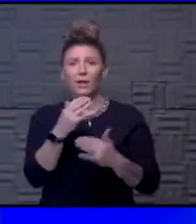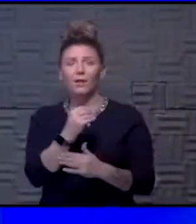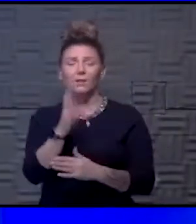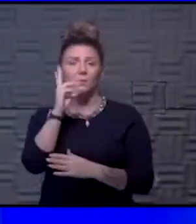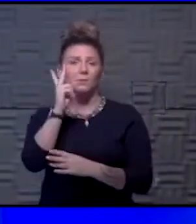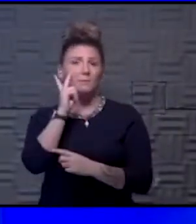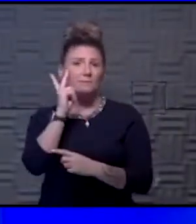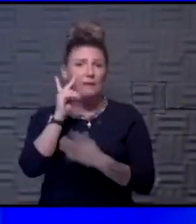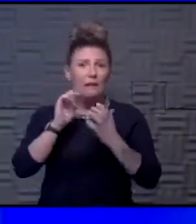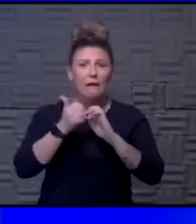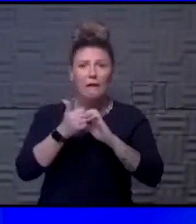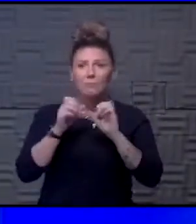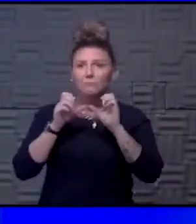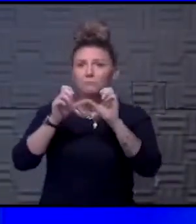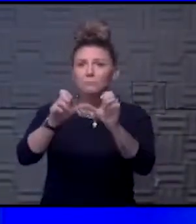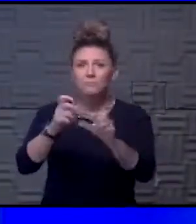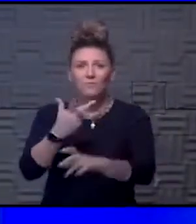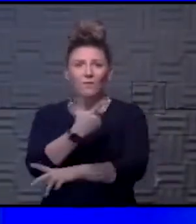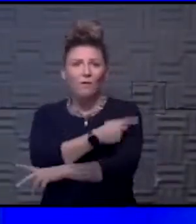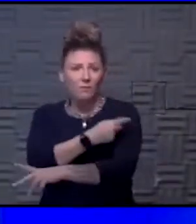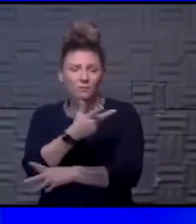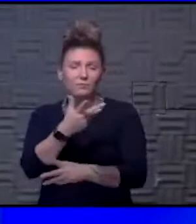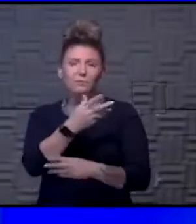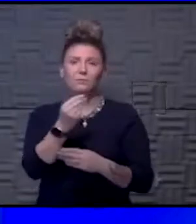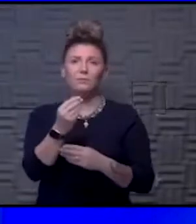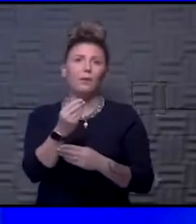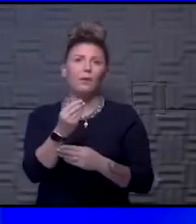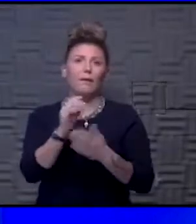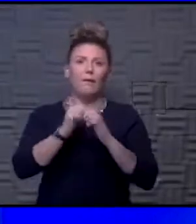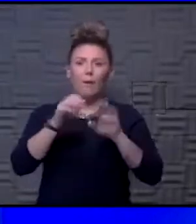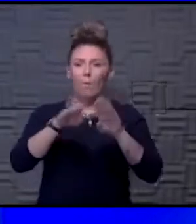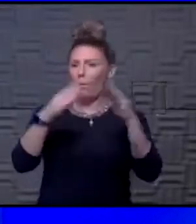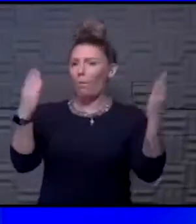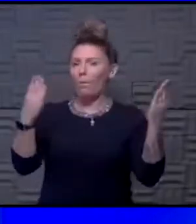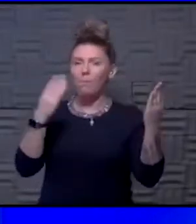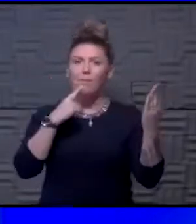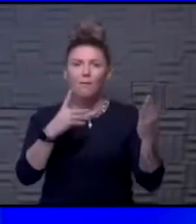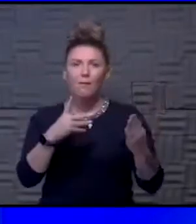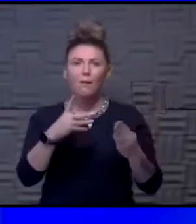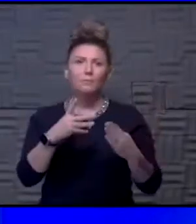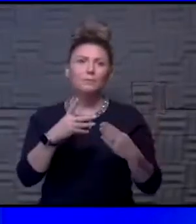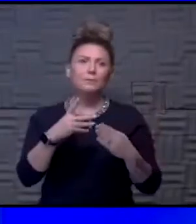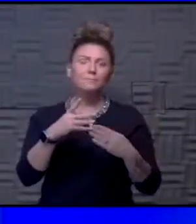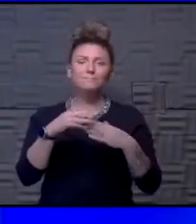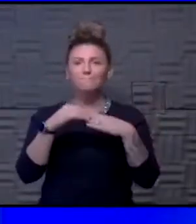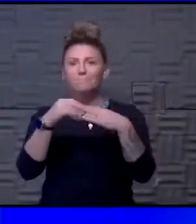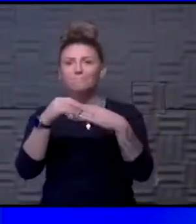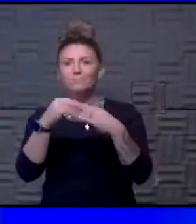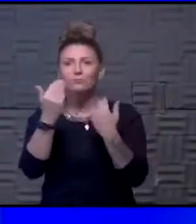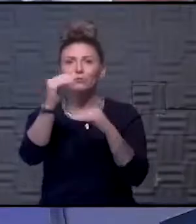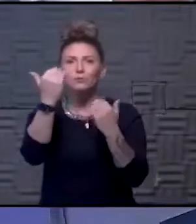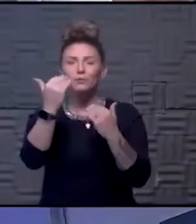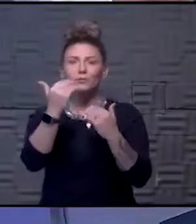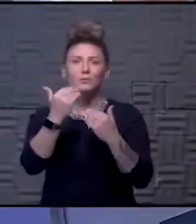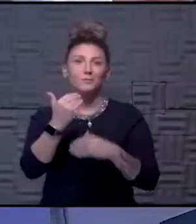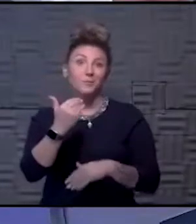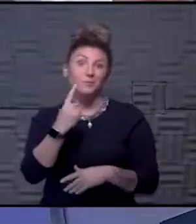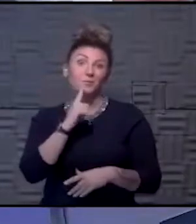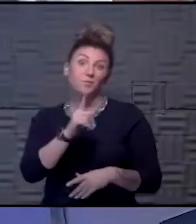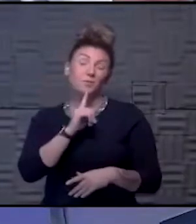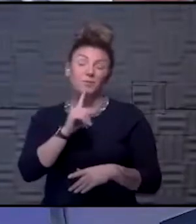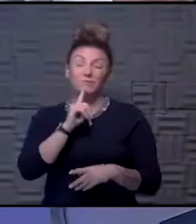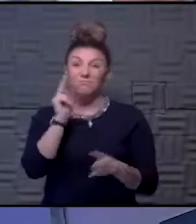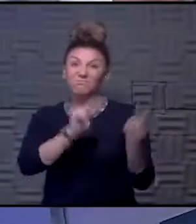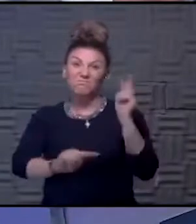how continued vaccination goes and opening up goes and lifting of restrictions. Take it one day at a time. All